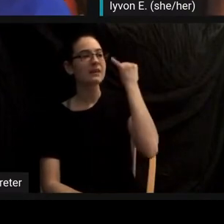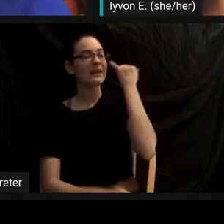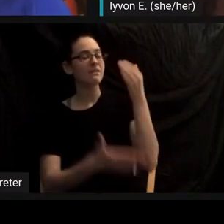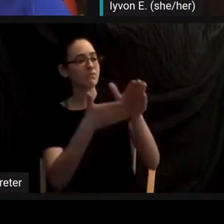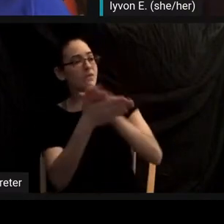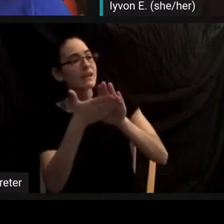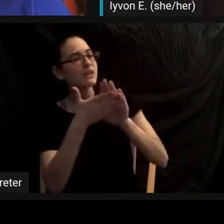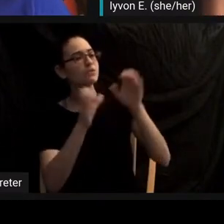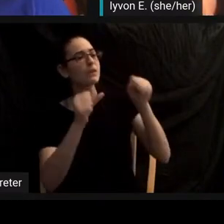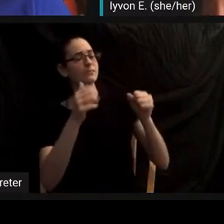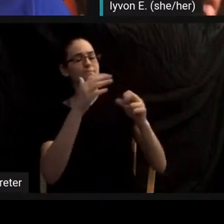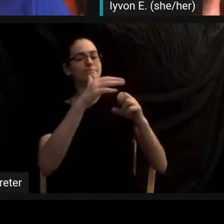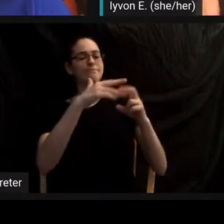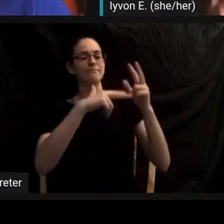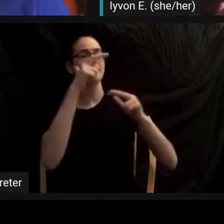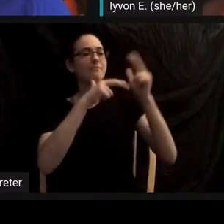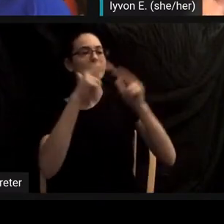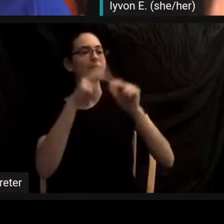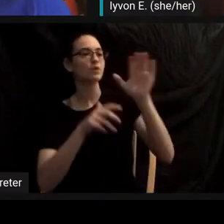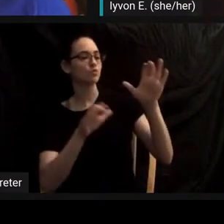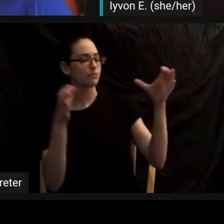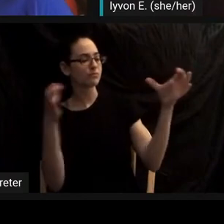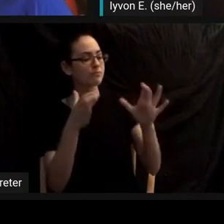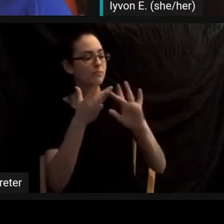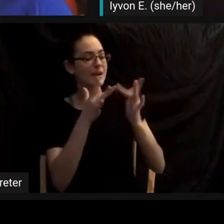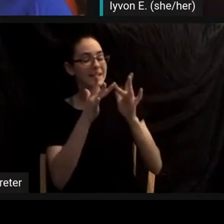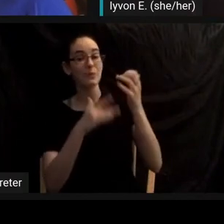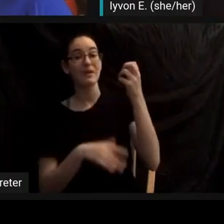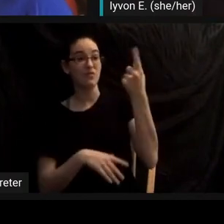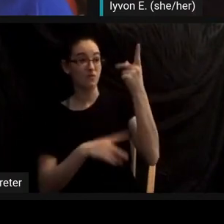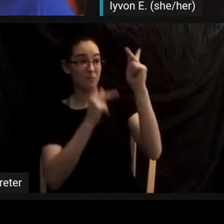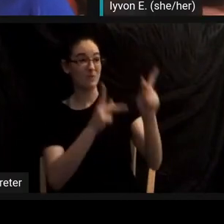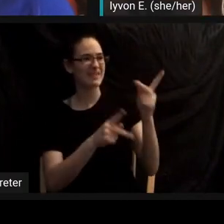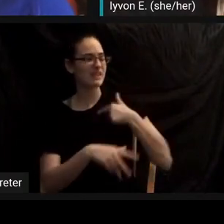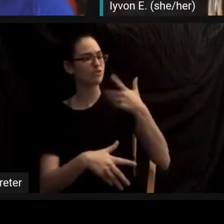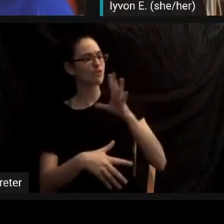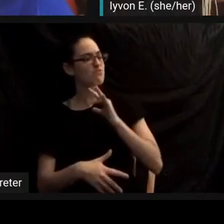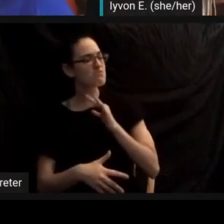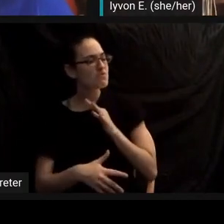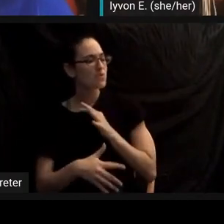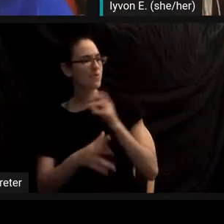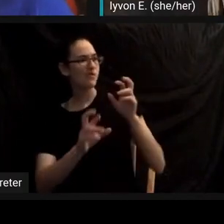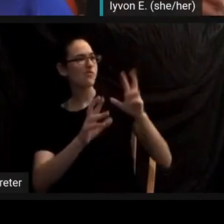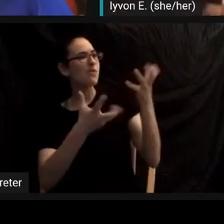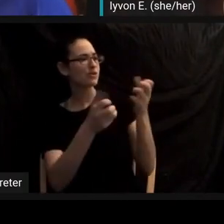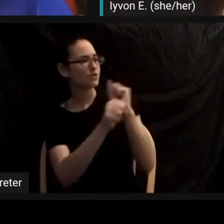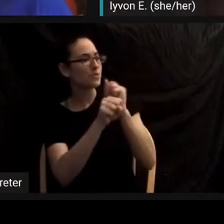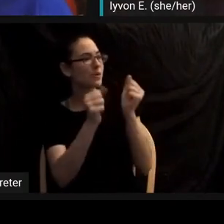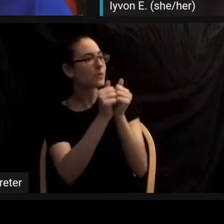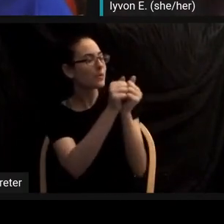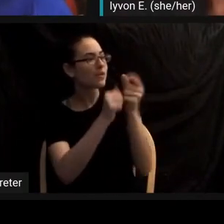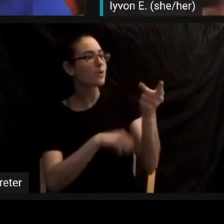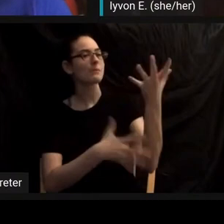collaborators, because if one person thinks you're dope and chill and awesome to work with, they're probably going to recommend you or connect you